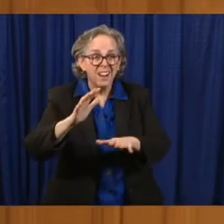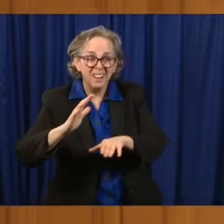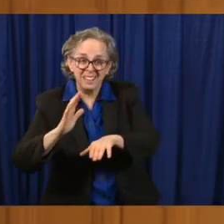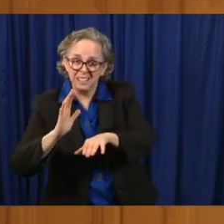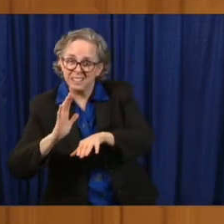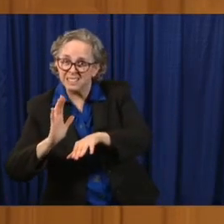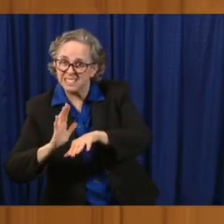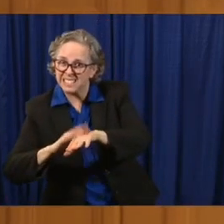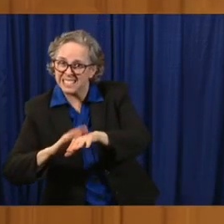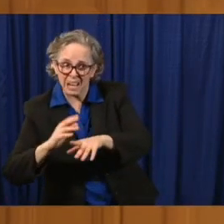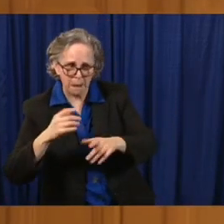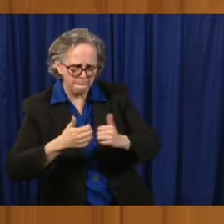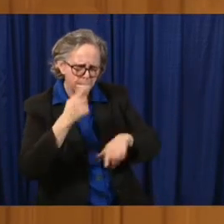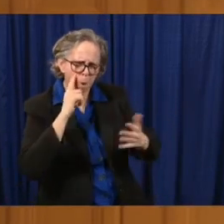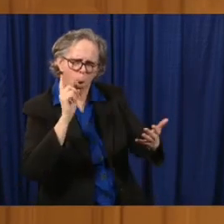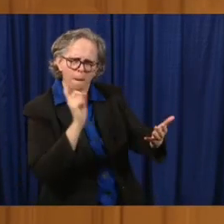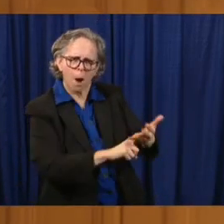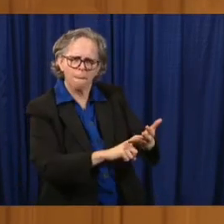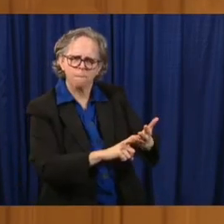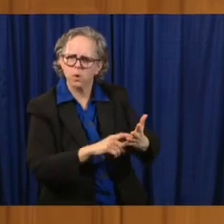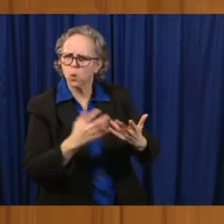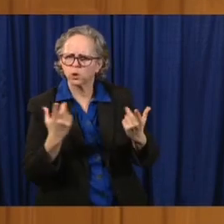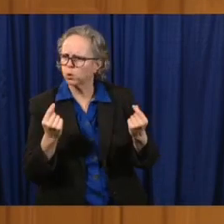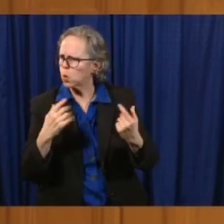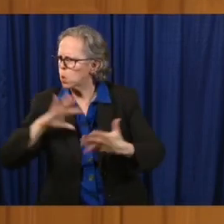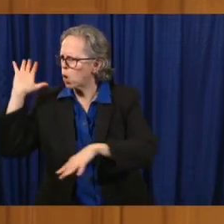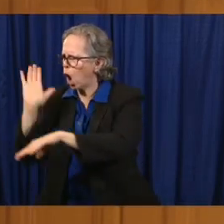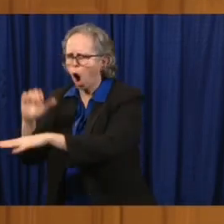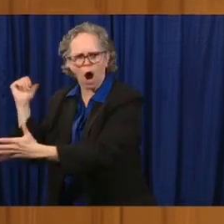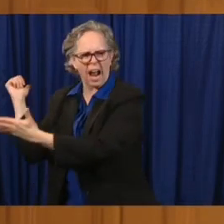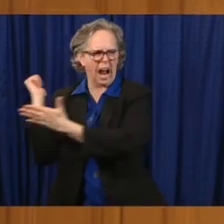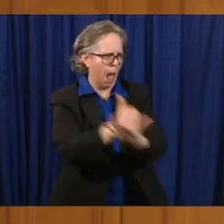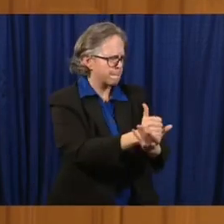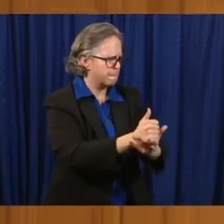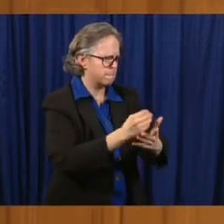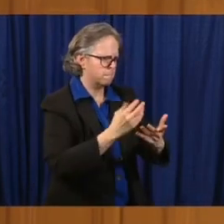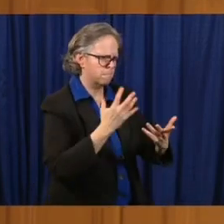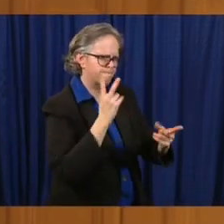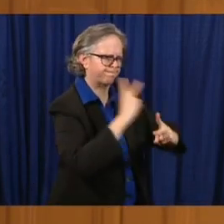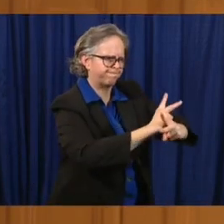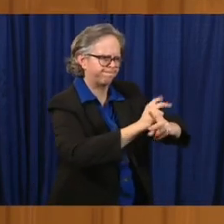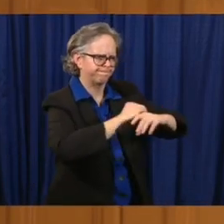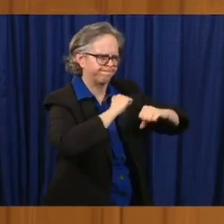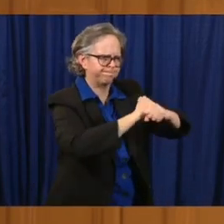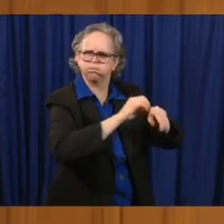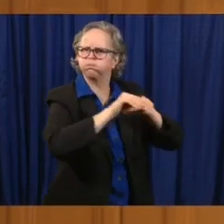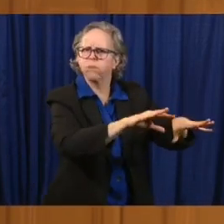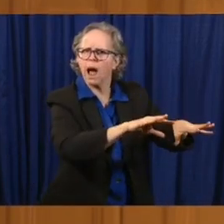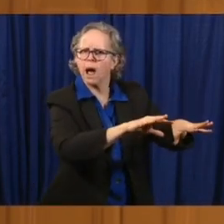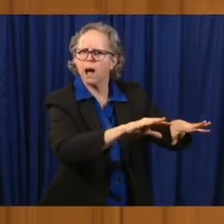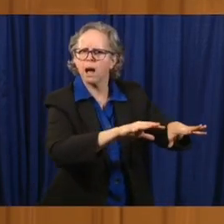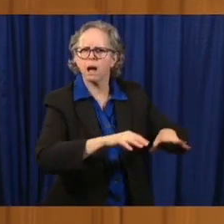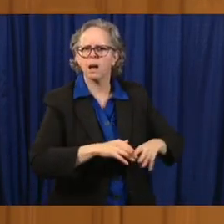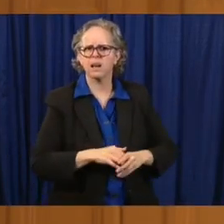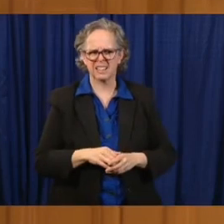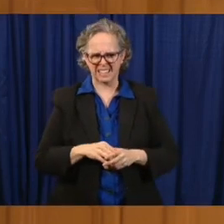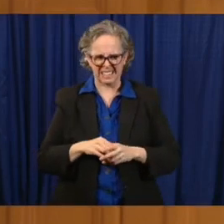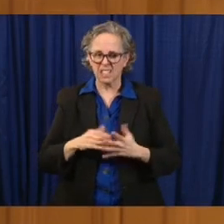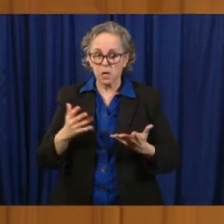And these facilities are working very tightly with all our hospitals as well. So these are new partnerships that have been formed. People are